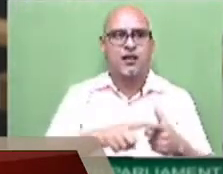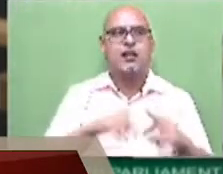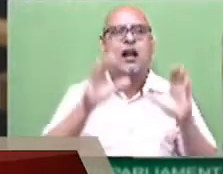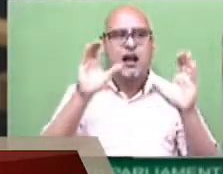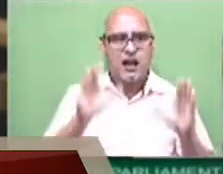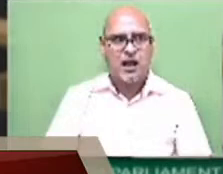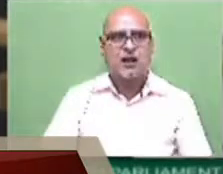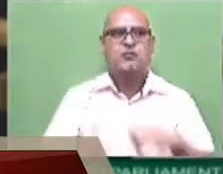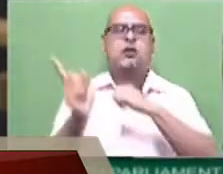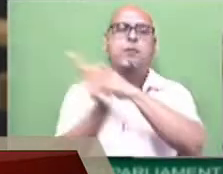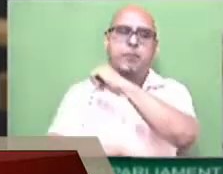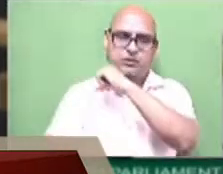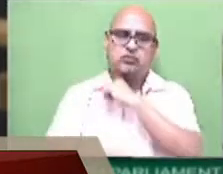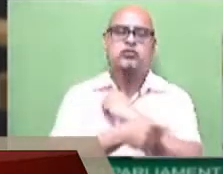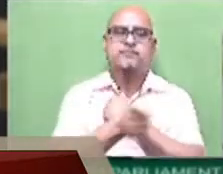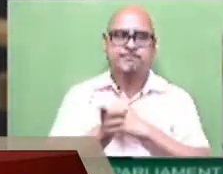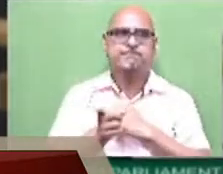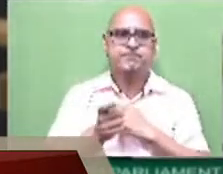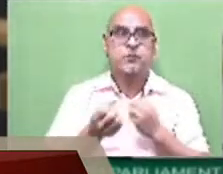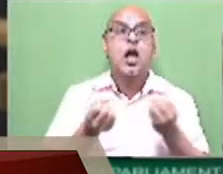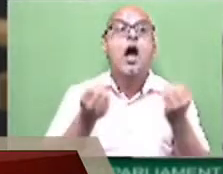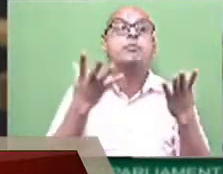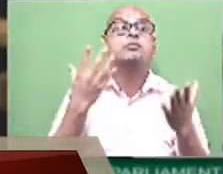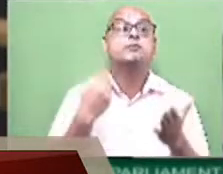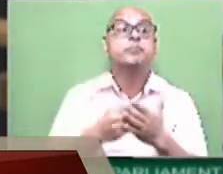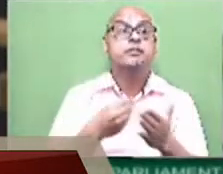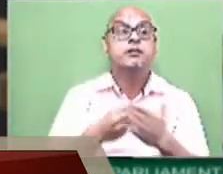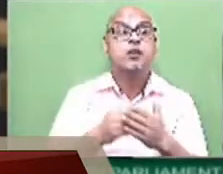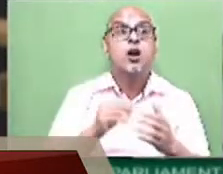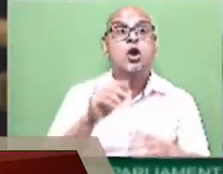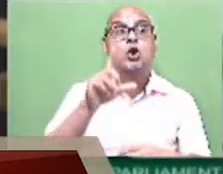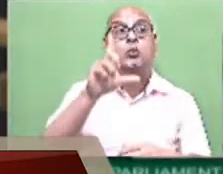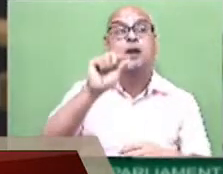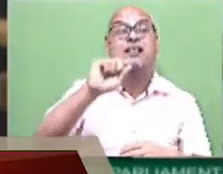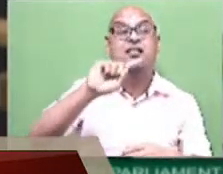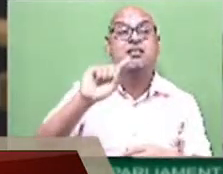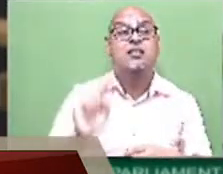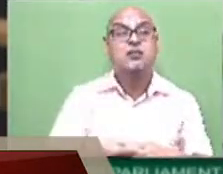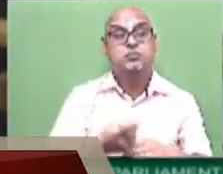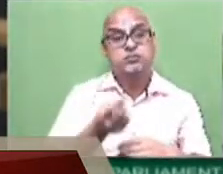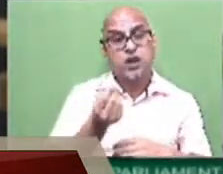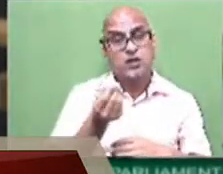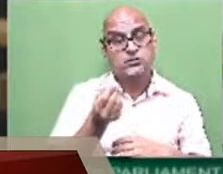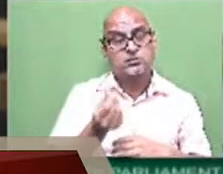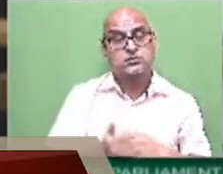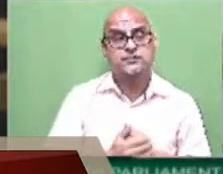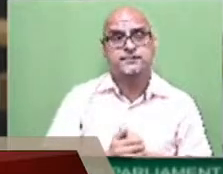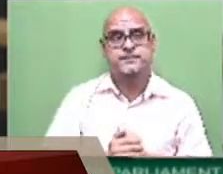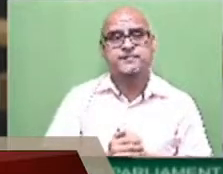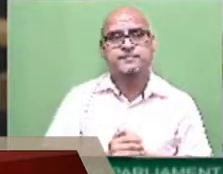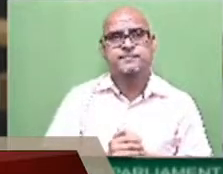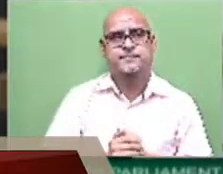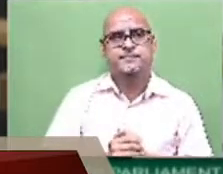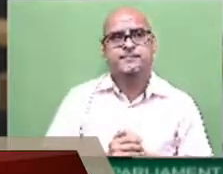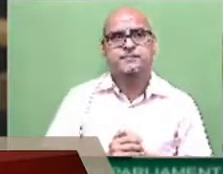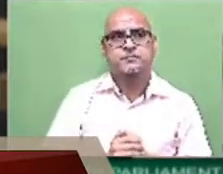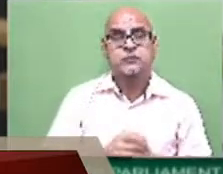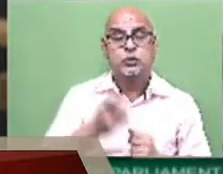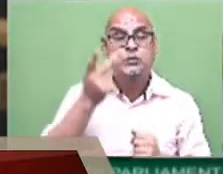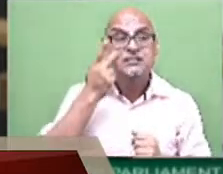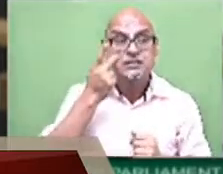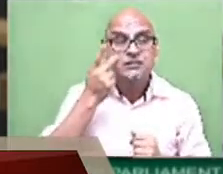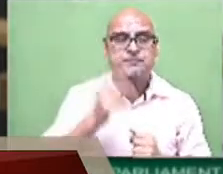$20,000. This, again, is showing you the power being given by the executive without any check or